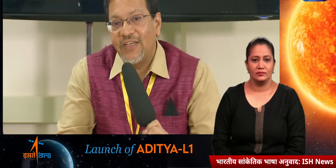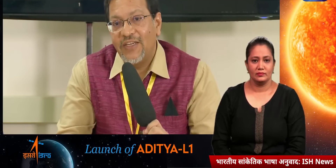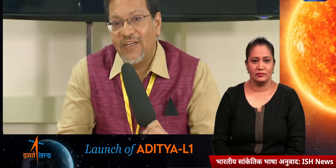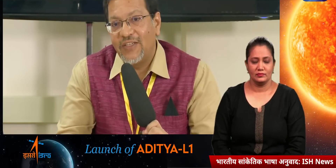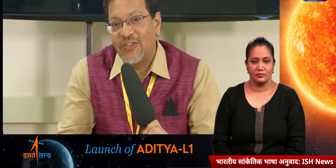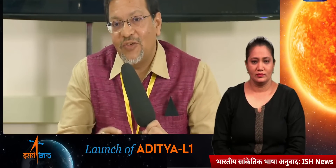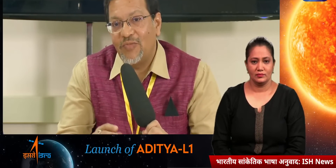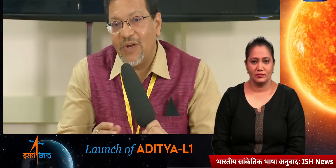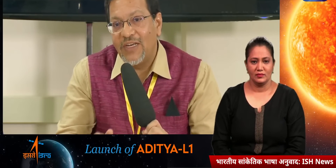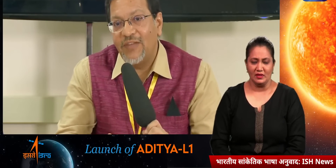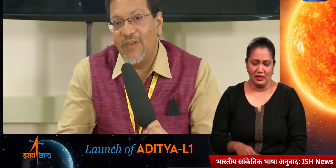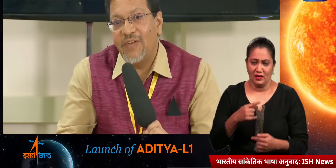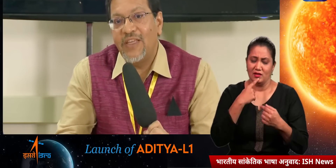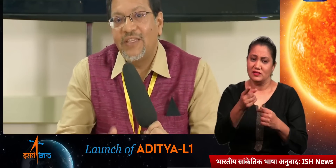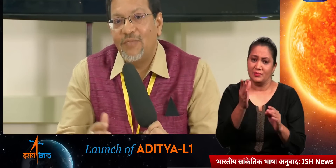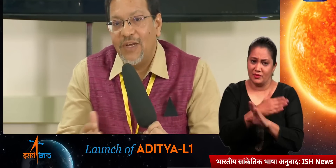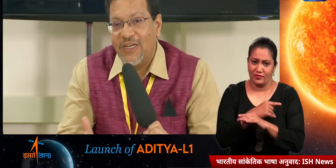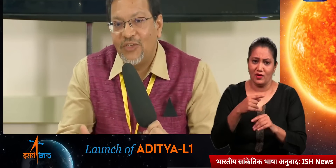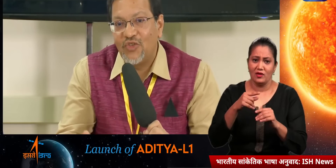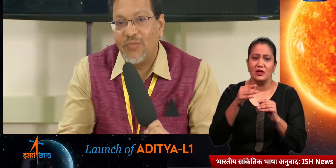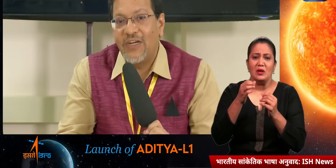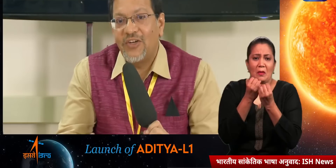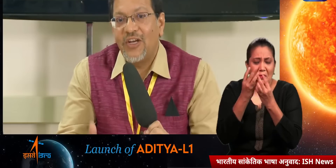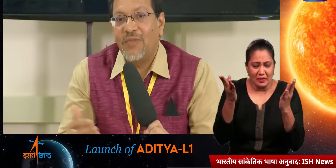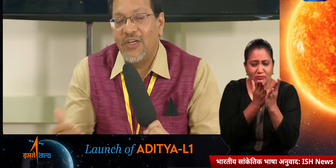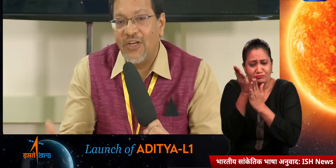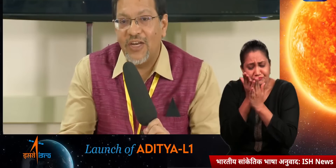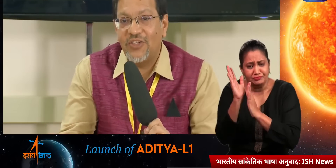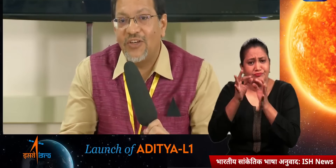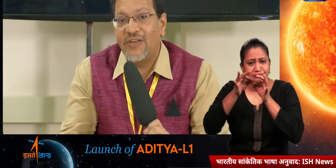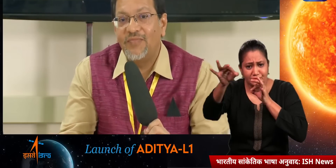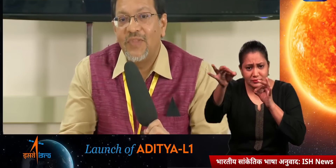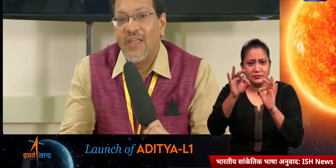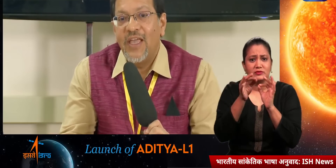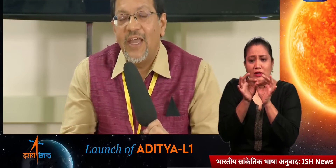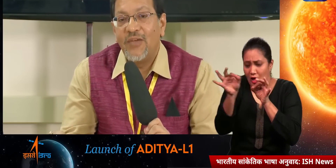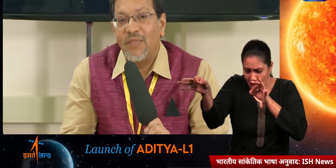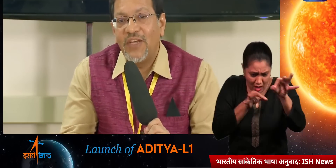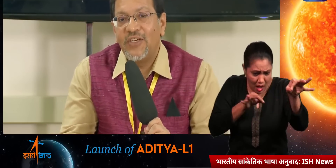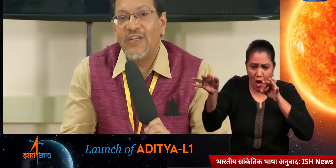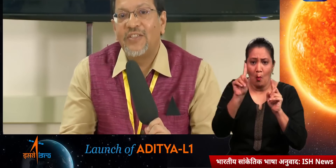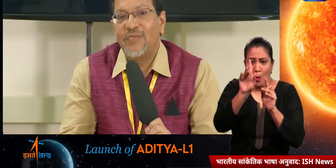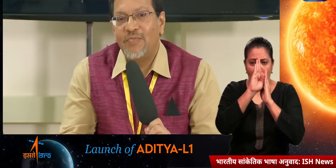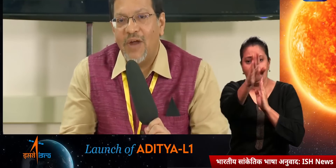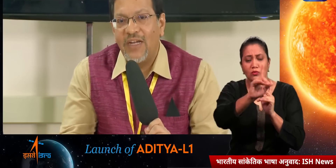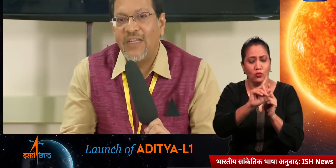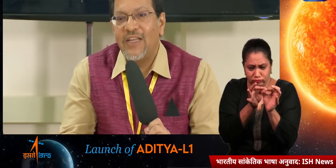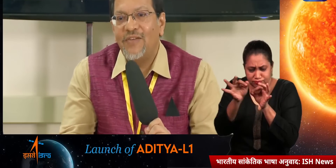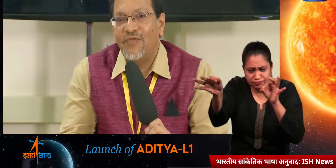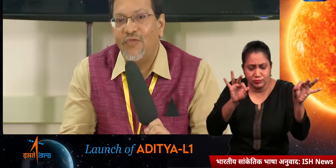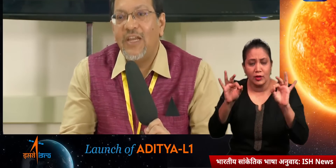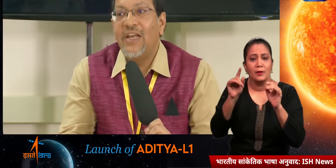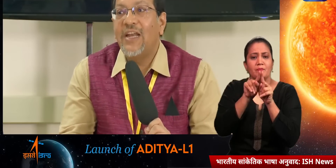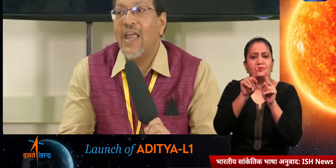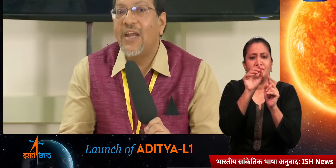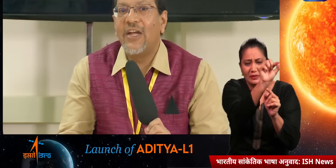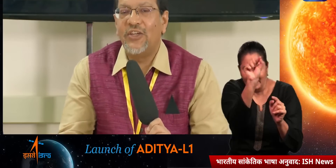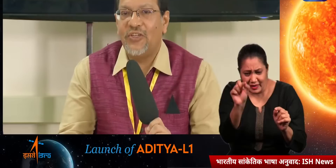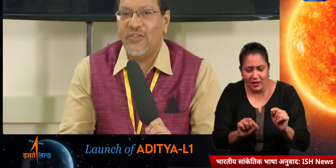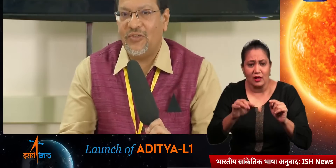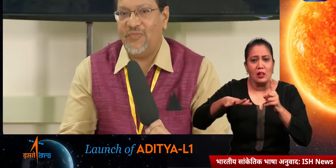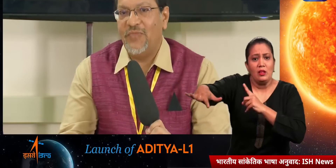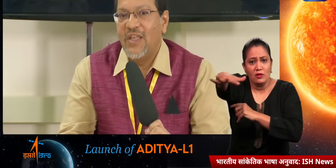mentioned that it is multi-wavelength, multi-instrument, and multi-direction, and it measures particle, field,